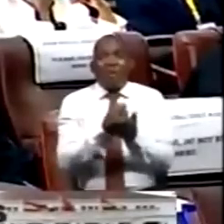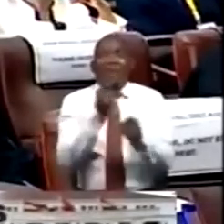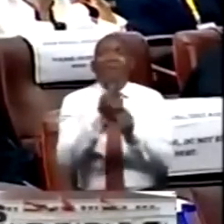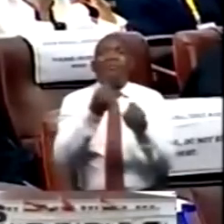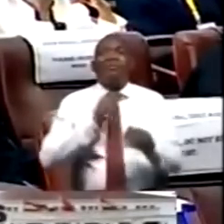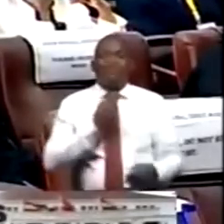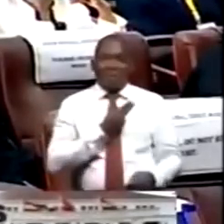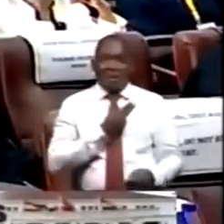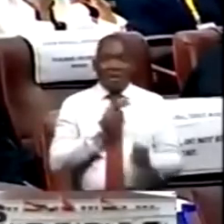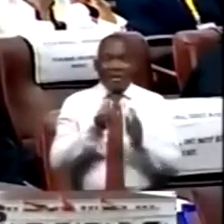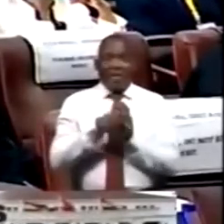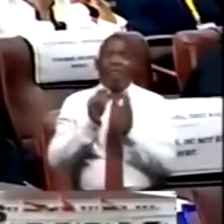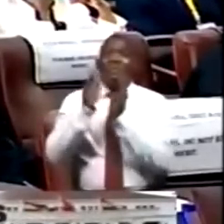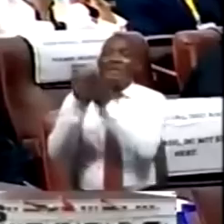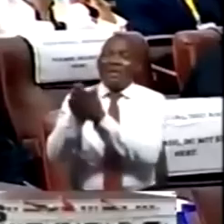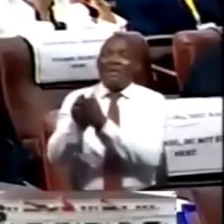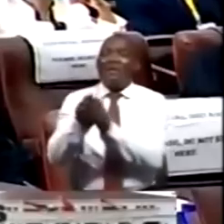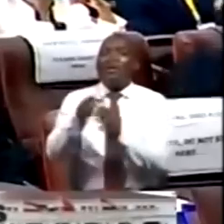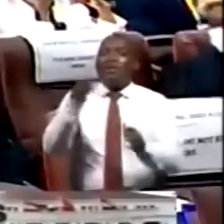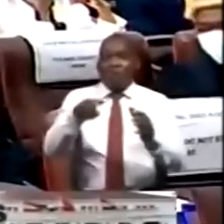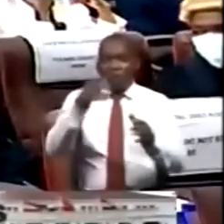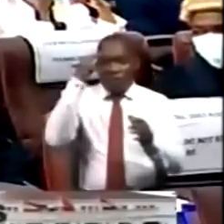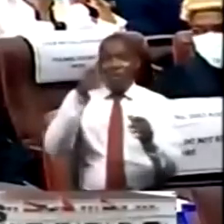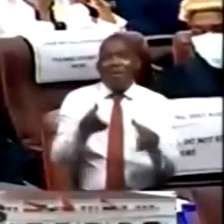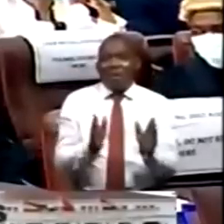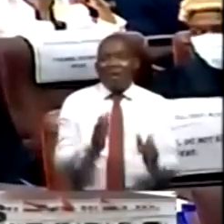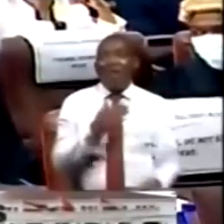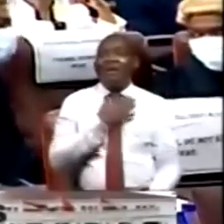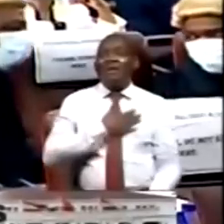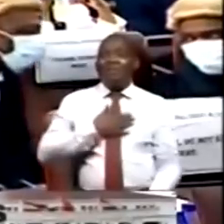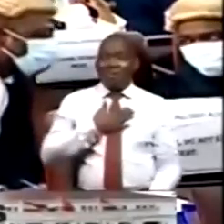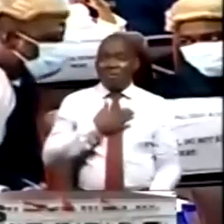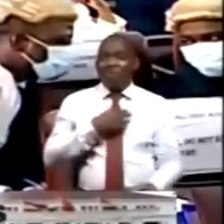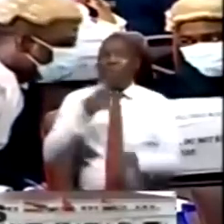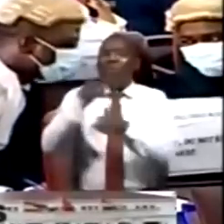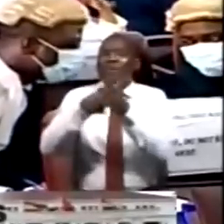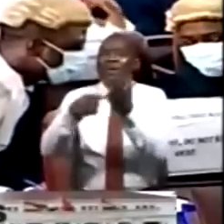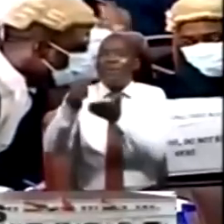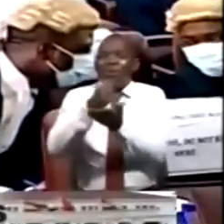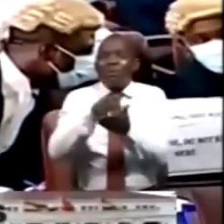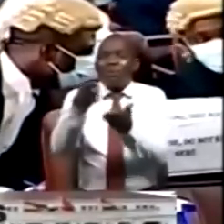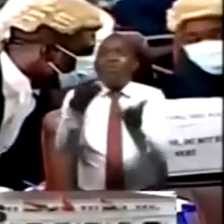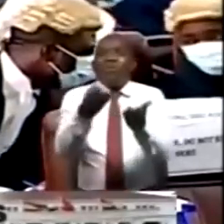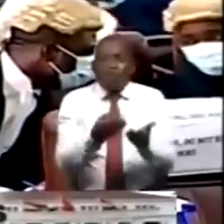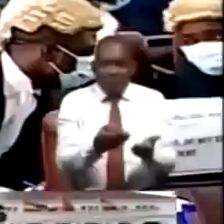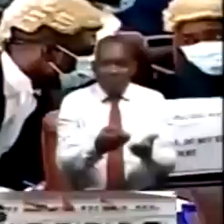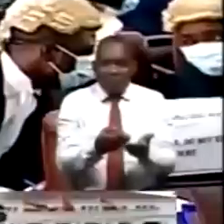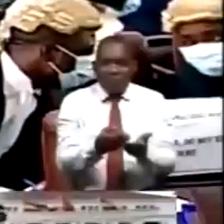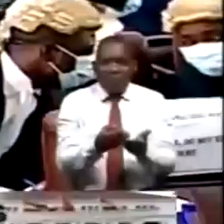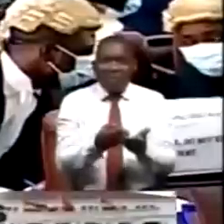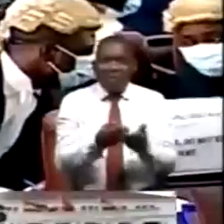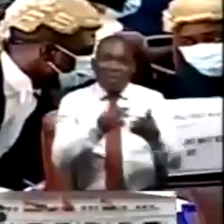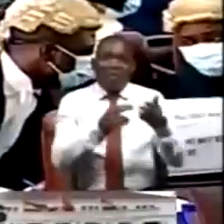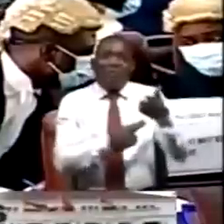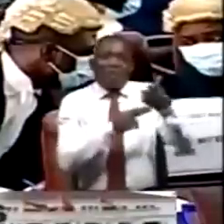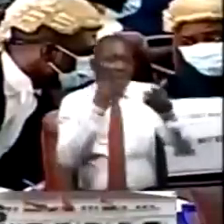memory, and then we ask the court for leave. So what documents were you seeking to